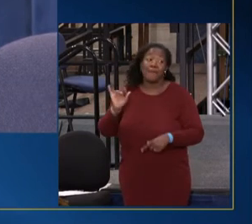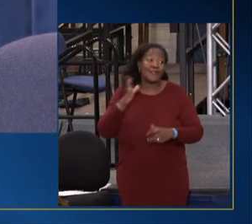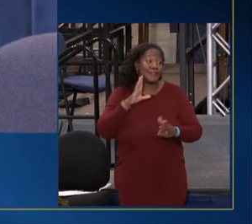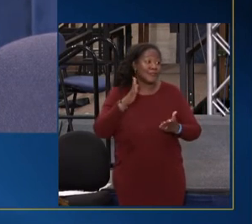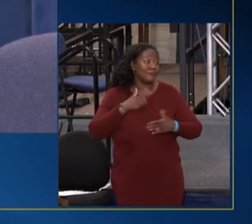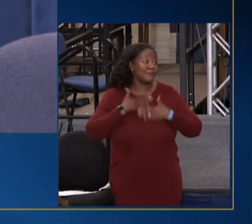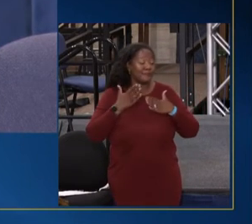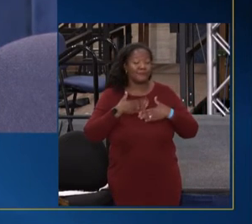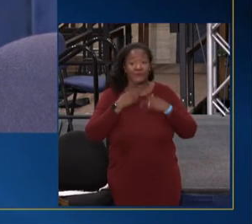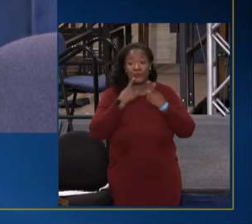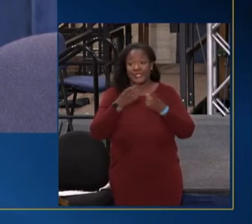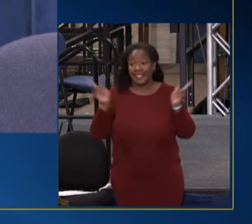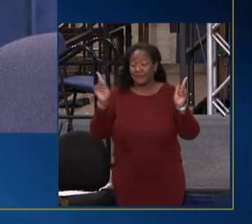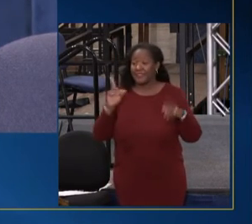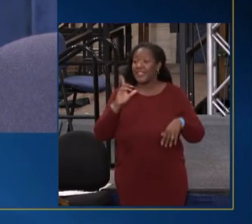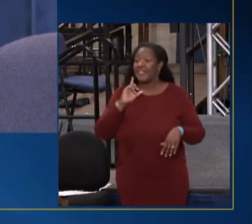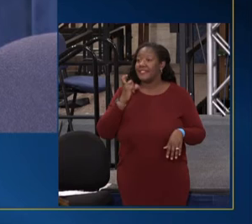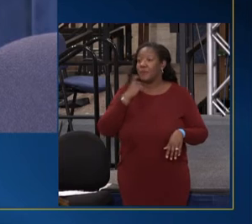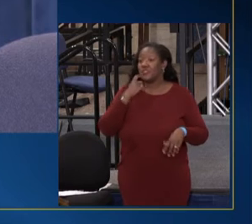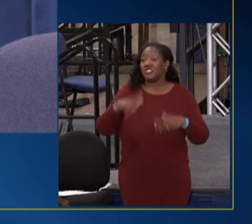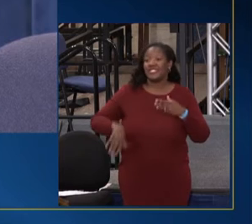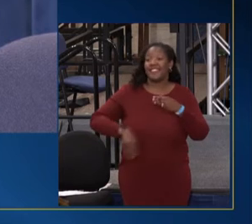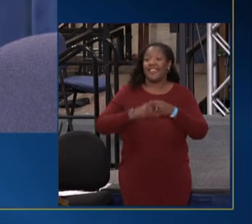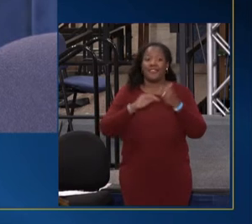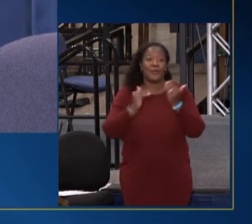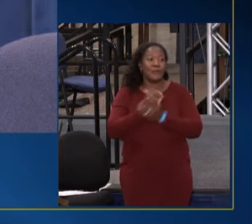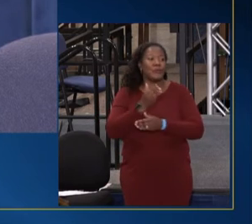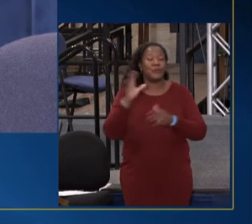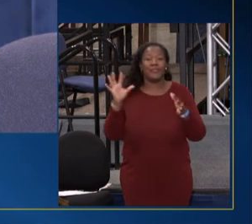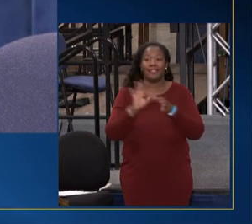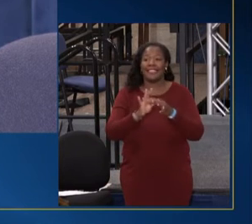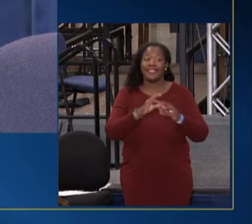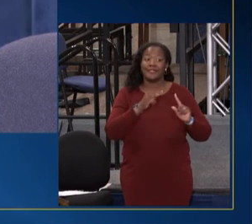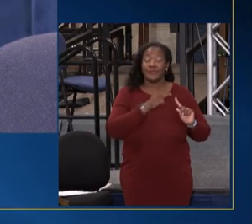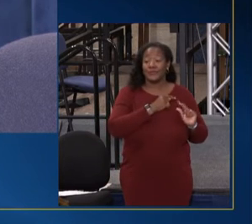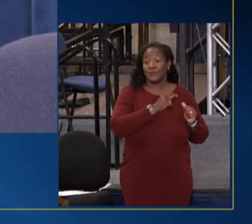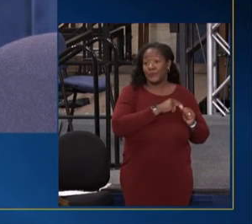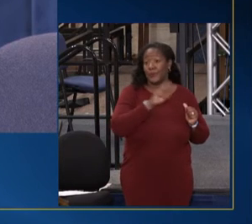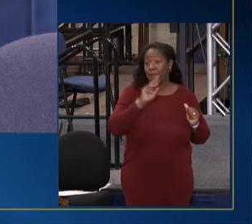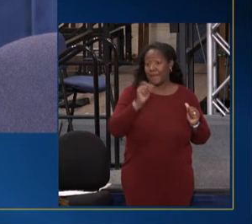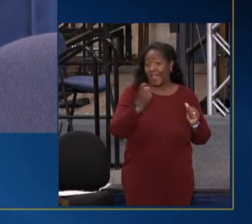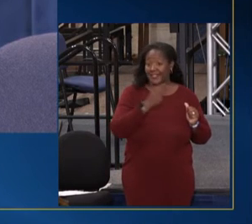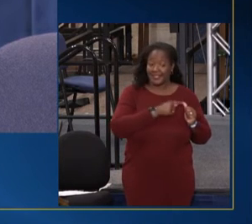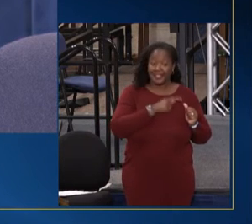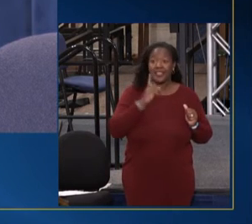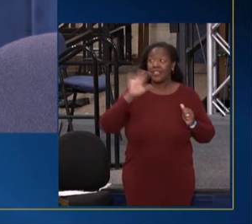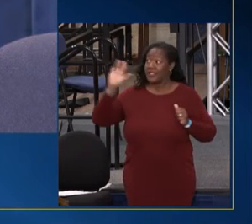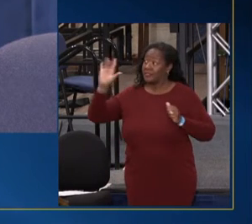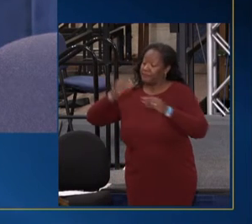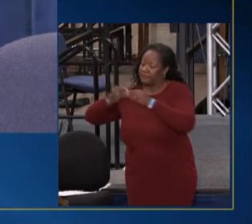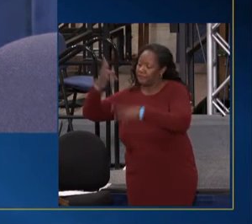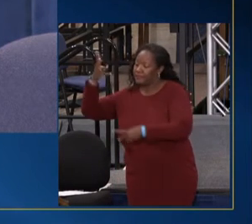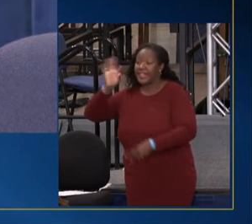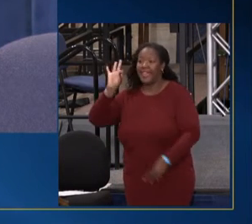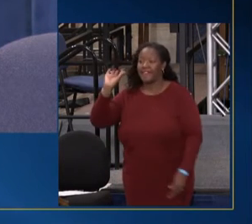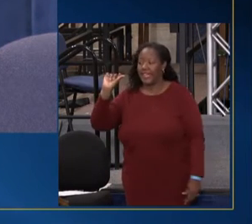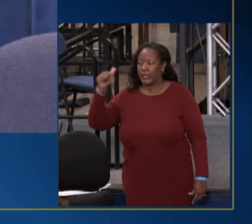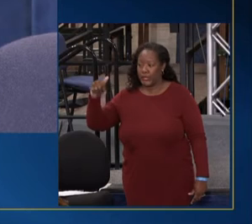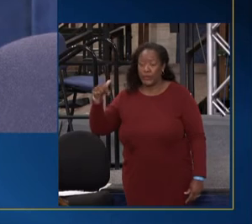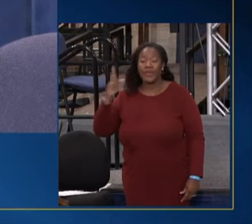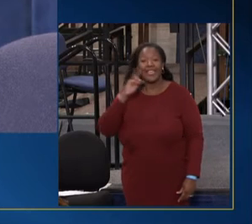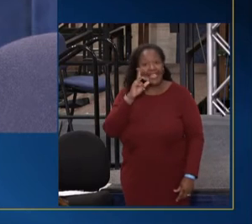today, this morning, we just added a new link to Max's story that takes you to an FAQ specifically